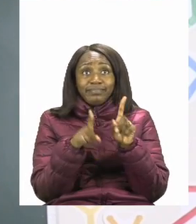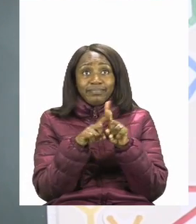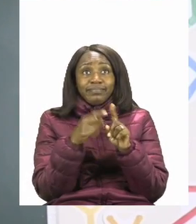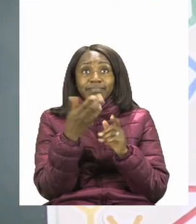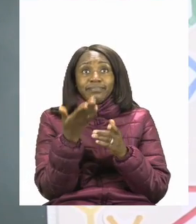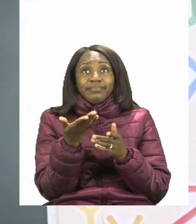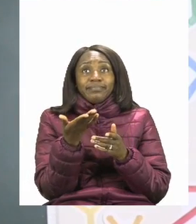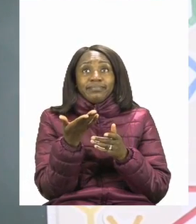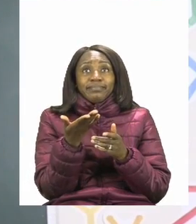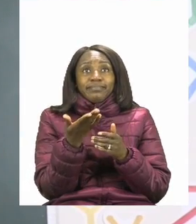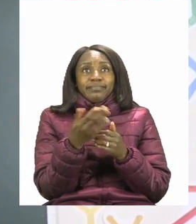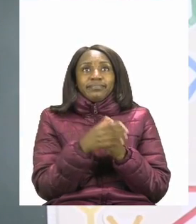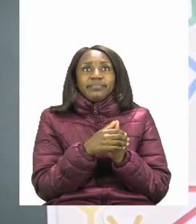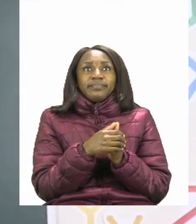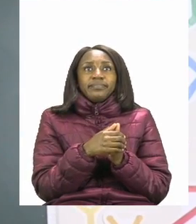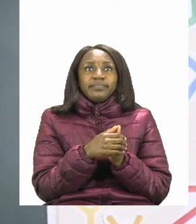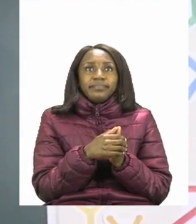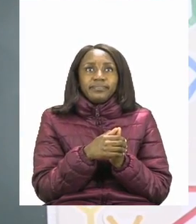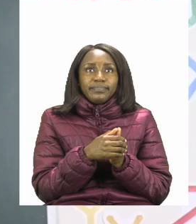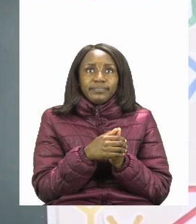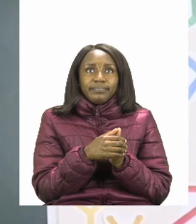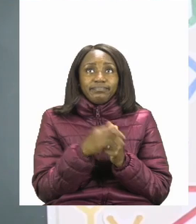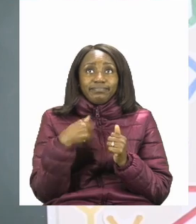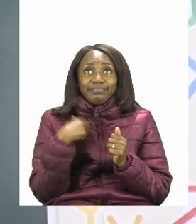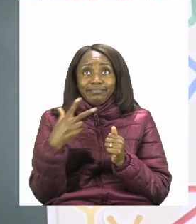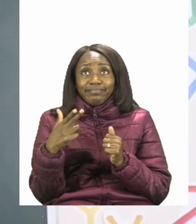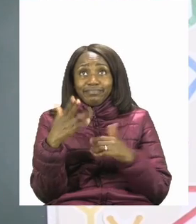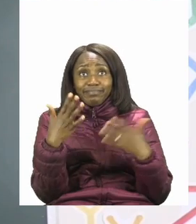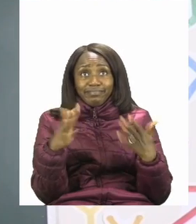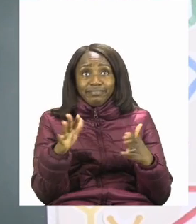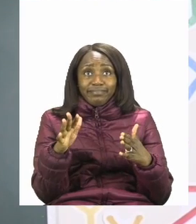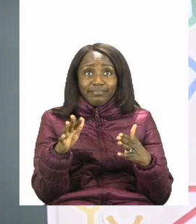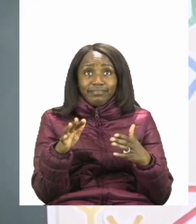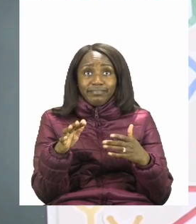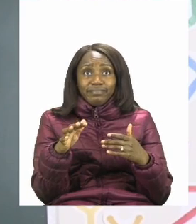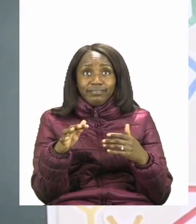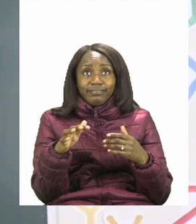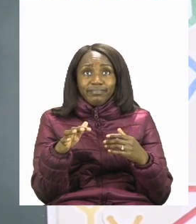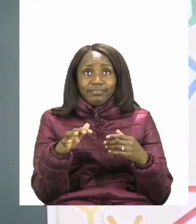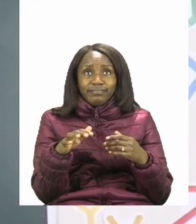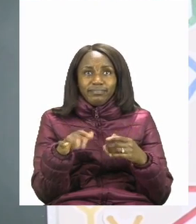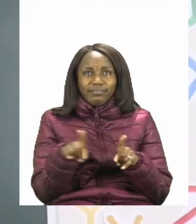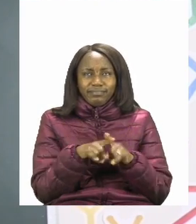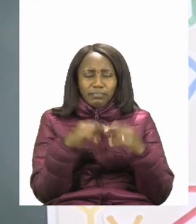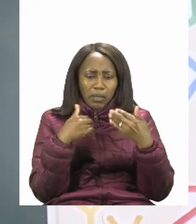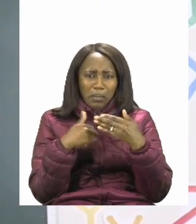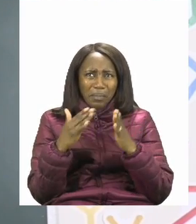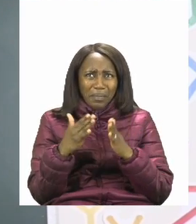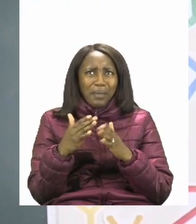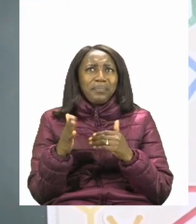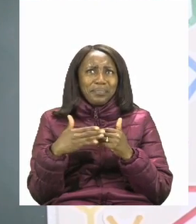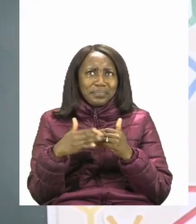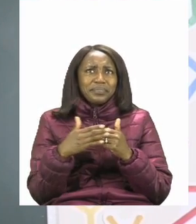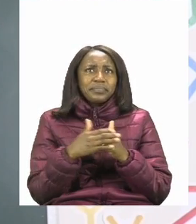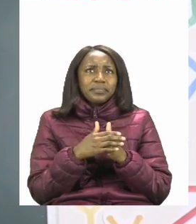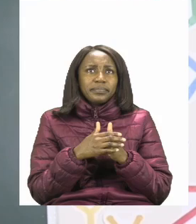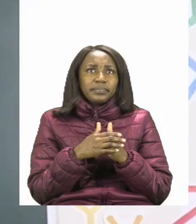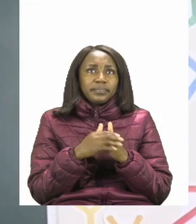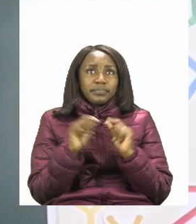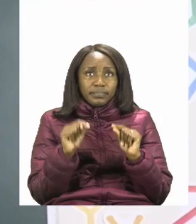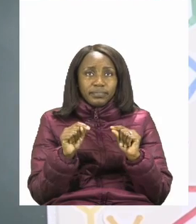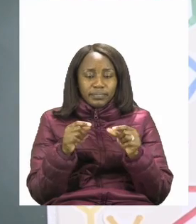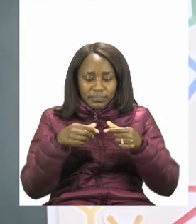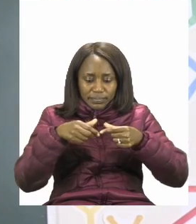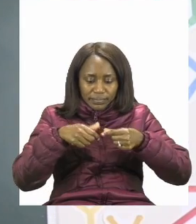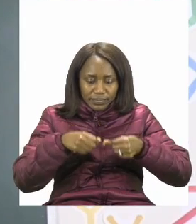this. Now, I have already cut out my cube and it kind of looks like a certain shape that we all know. But I'm